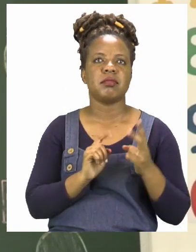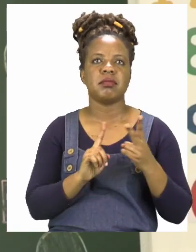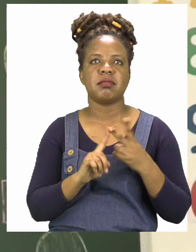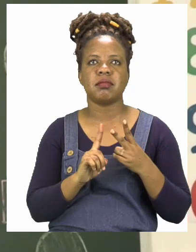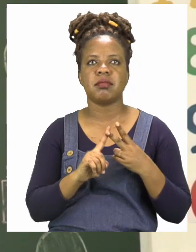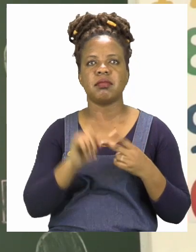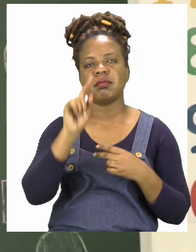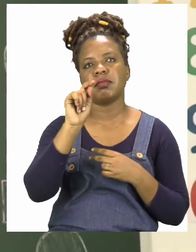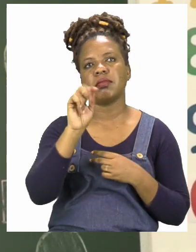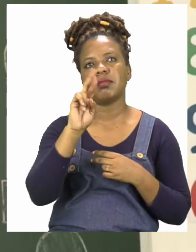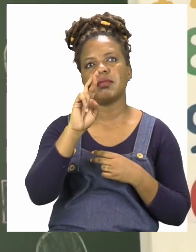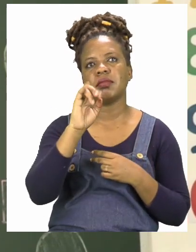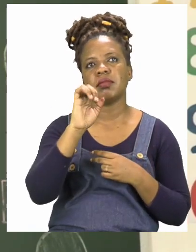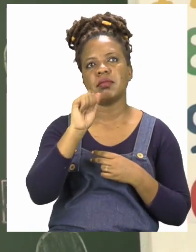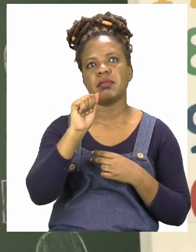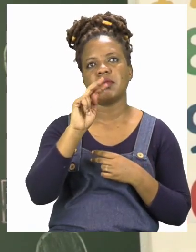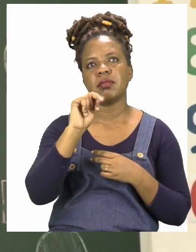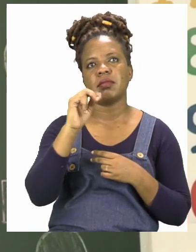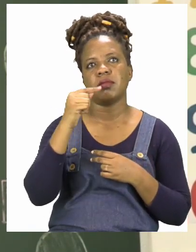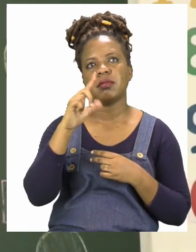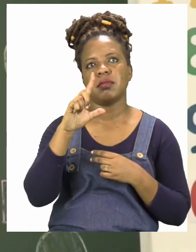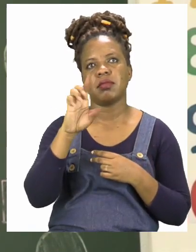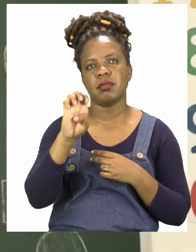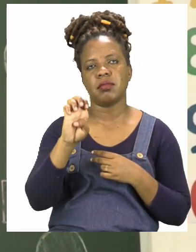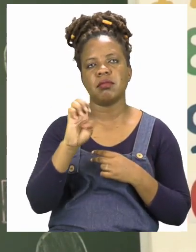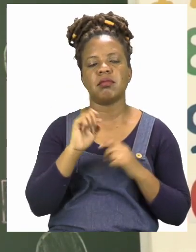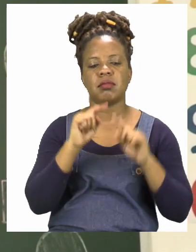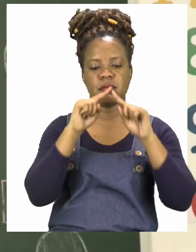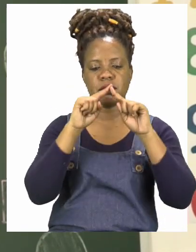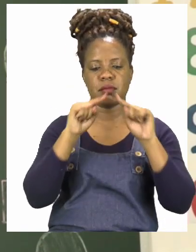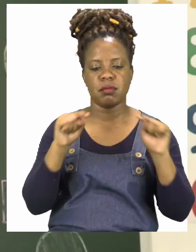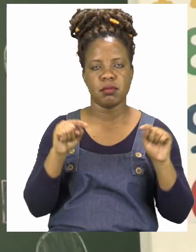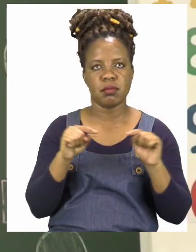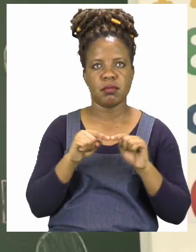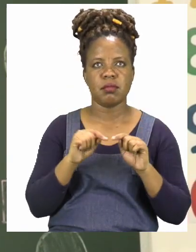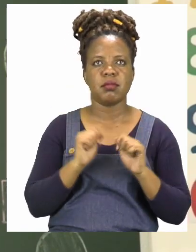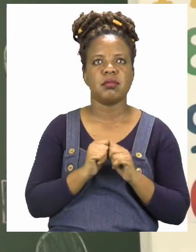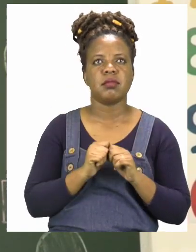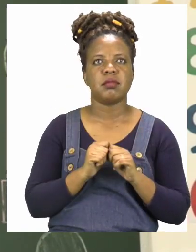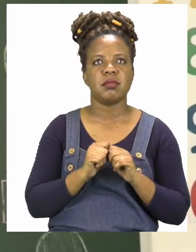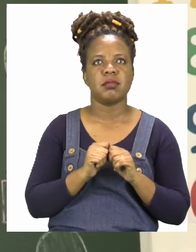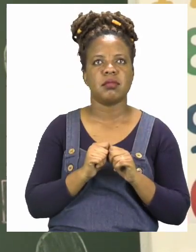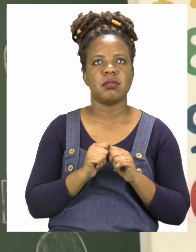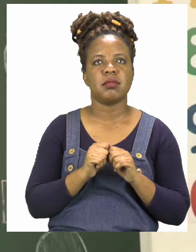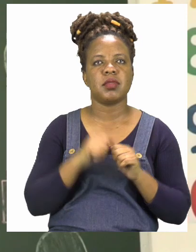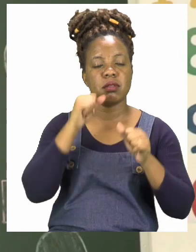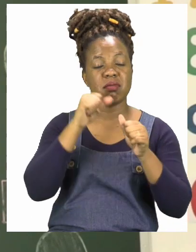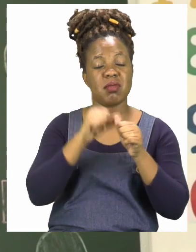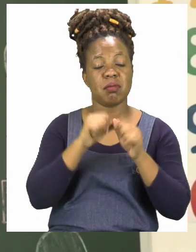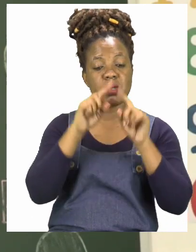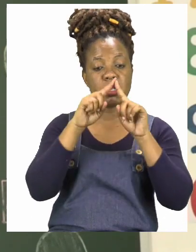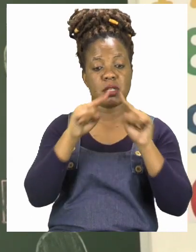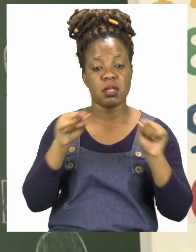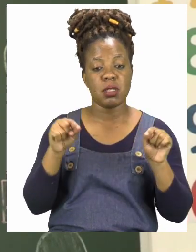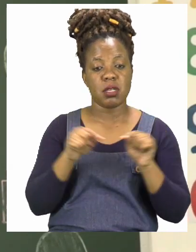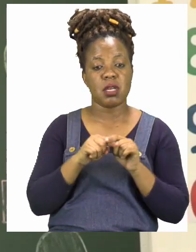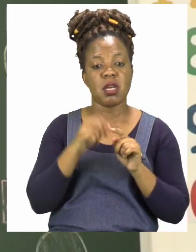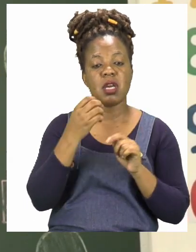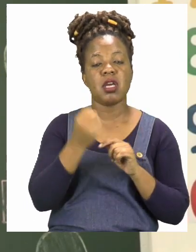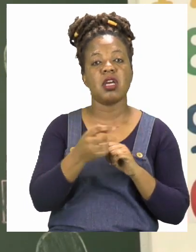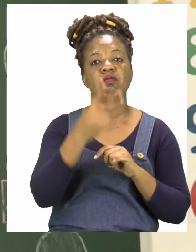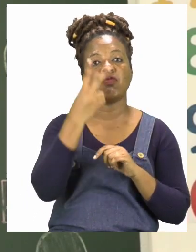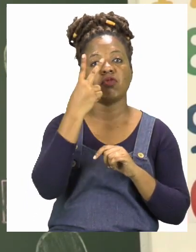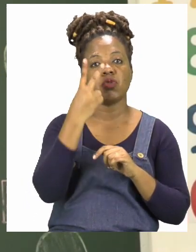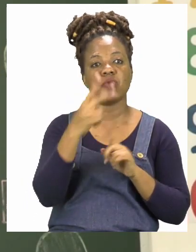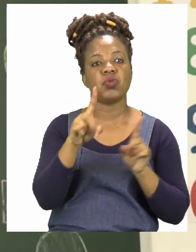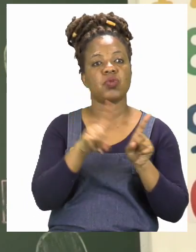color is a triangle. Remember, a triangle has 3 equal sides with 3 corners. You're